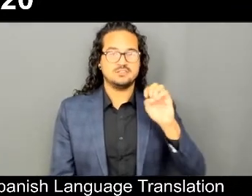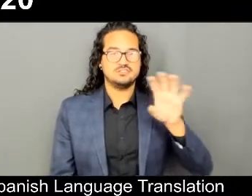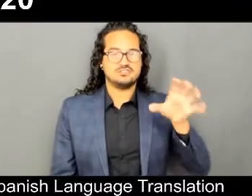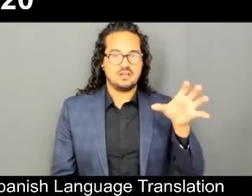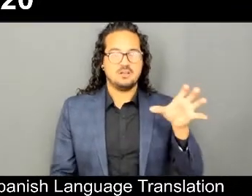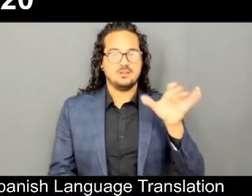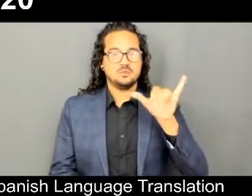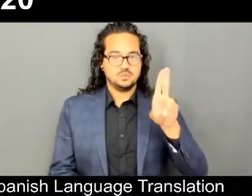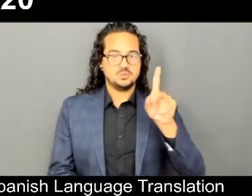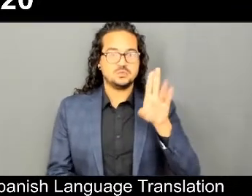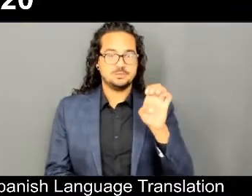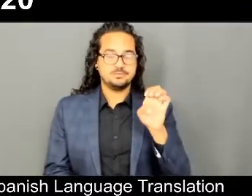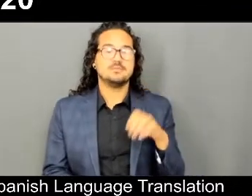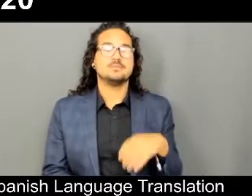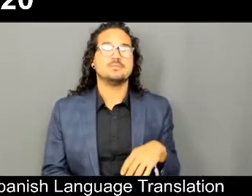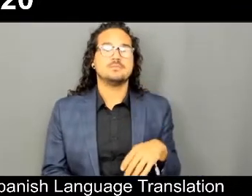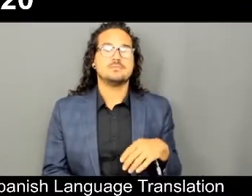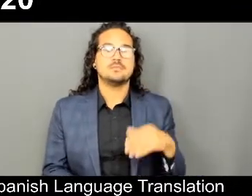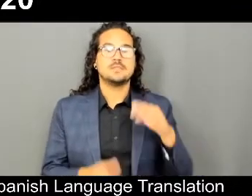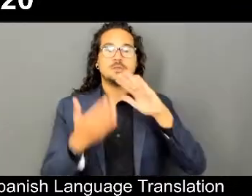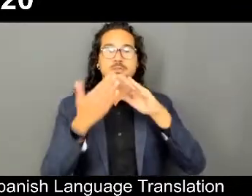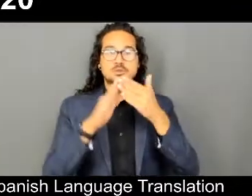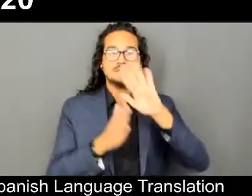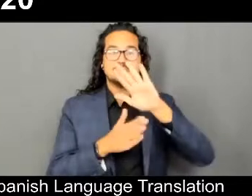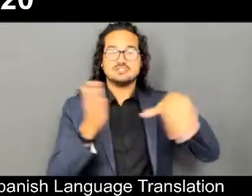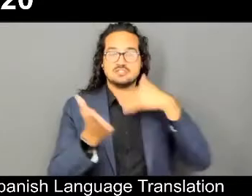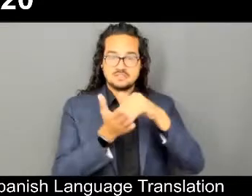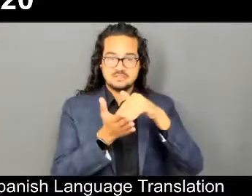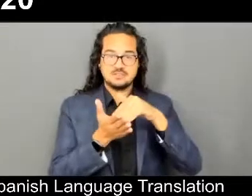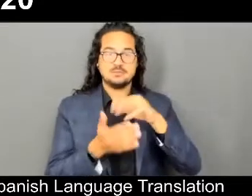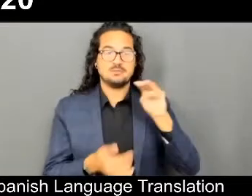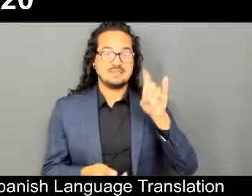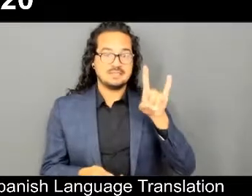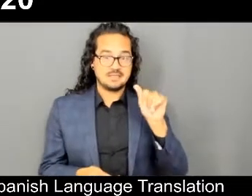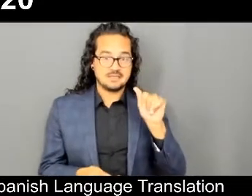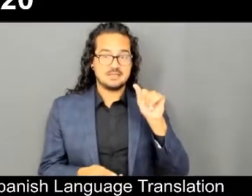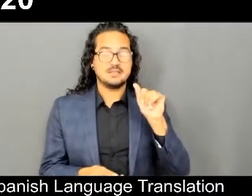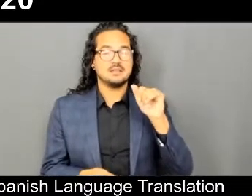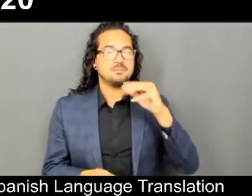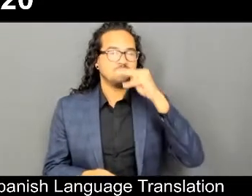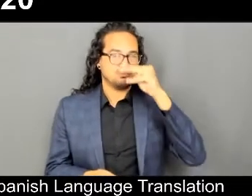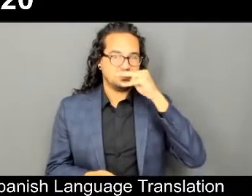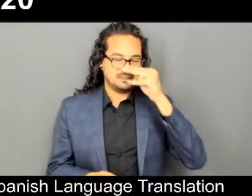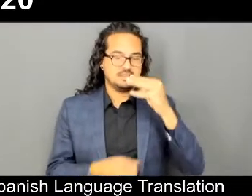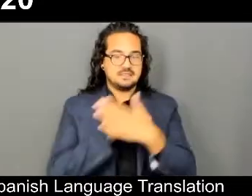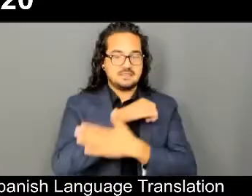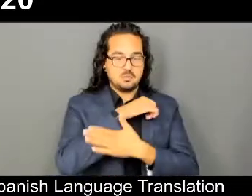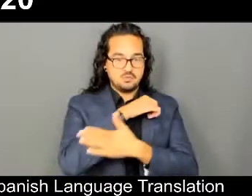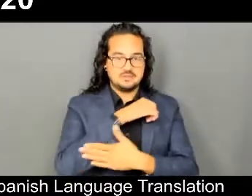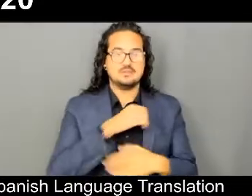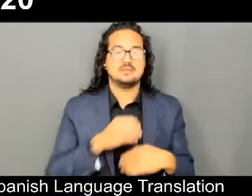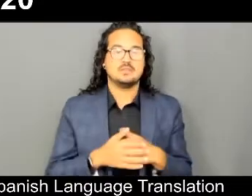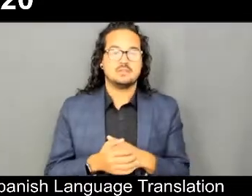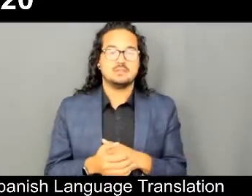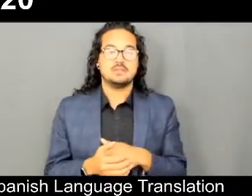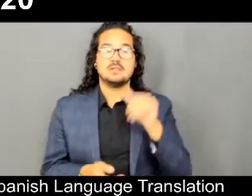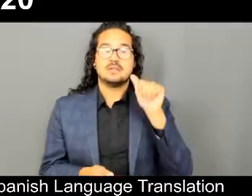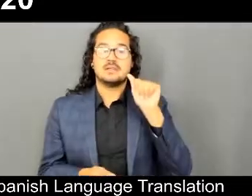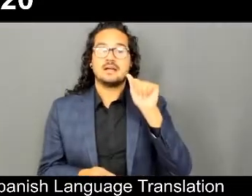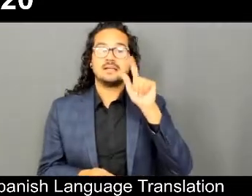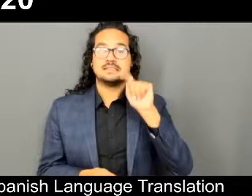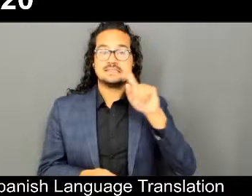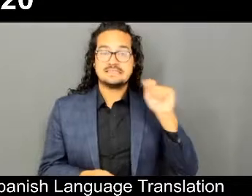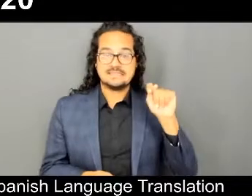TV Comcast channel 27, and AT&T channel 29. So